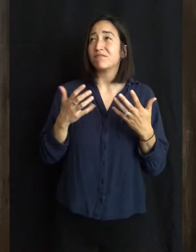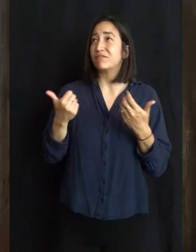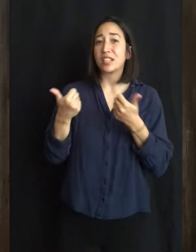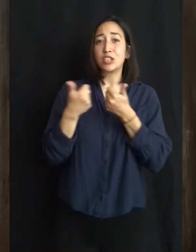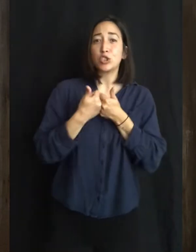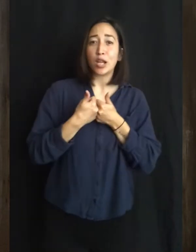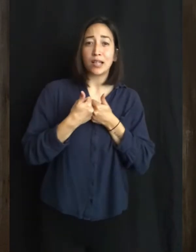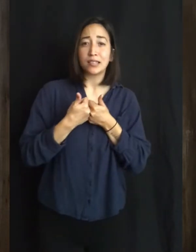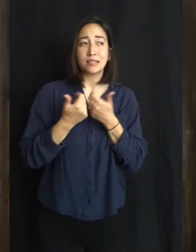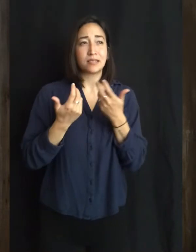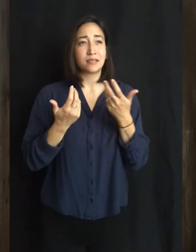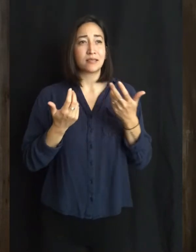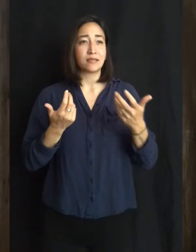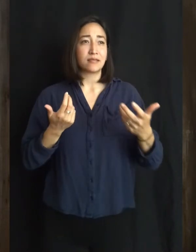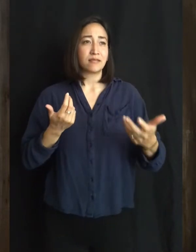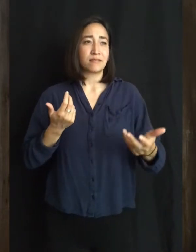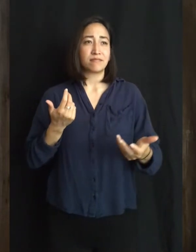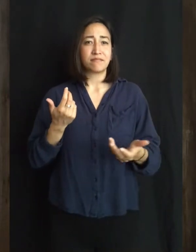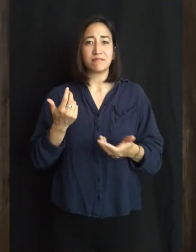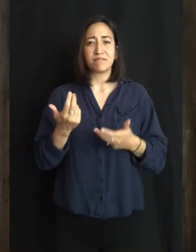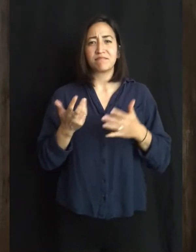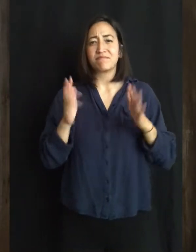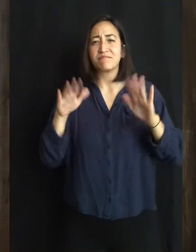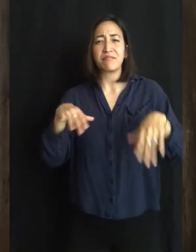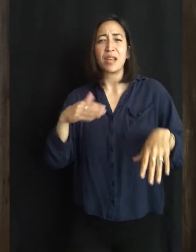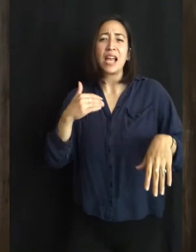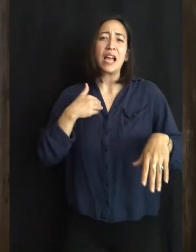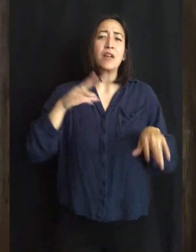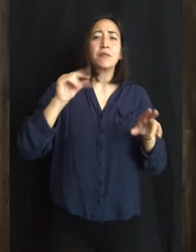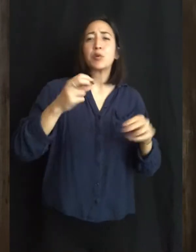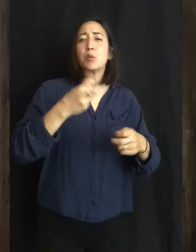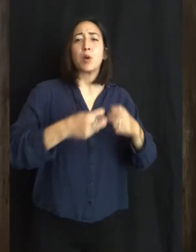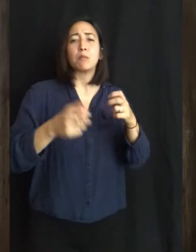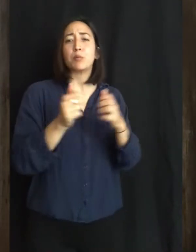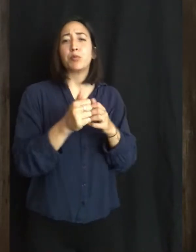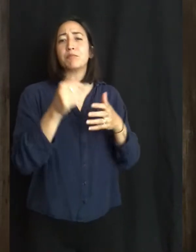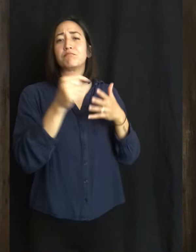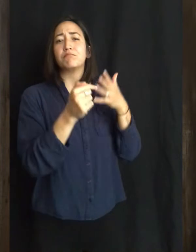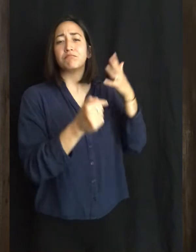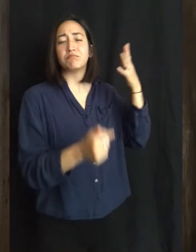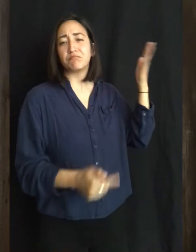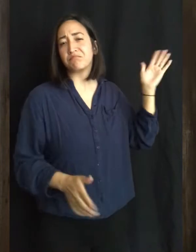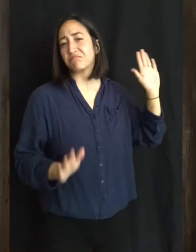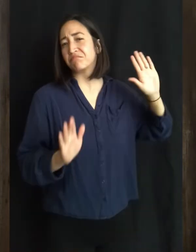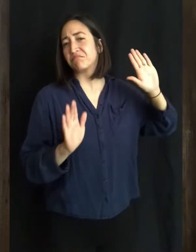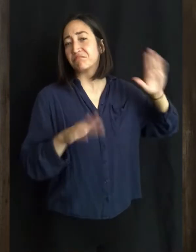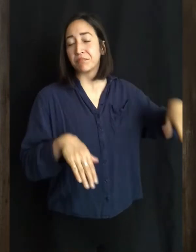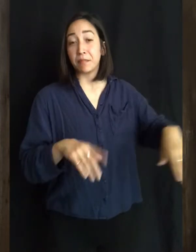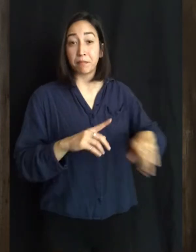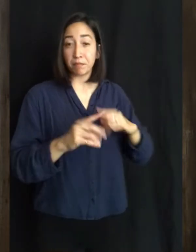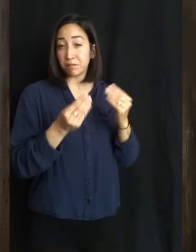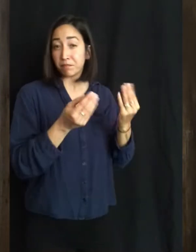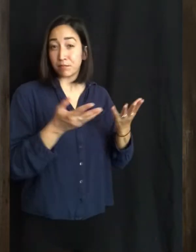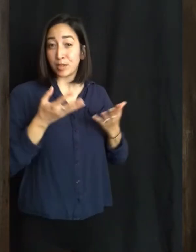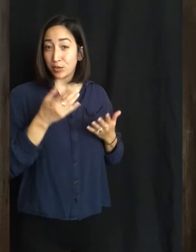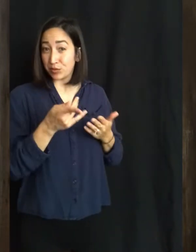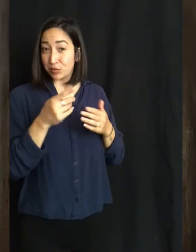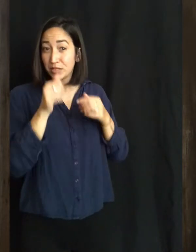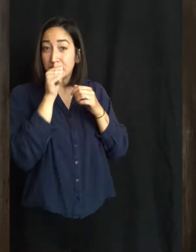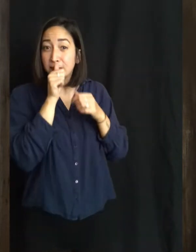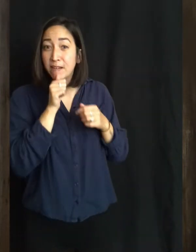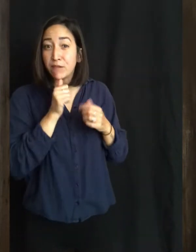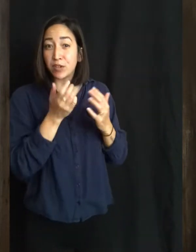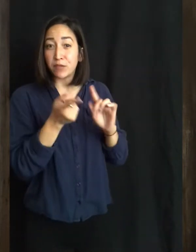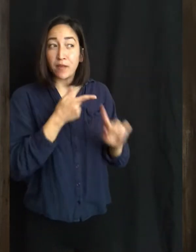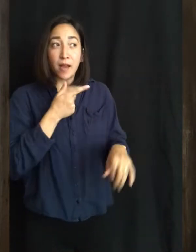how we don't have a problem with this bondage or any of this stuff, tell me, do you suffer from fear? Do you